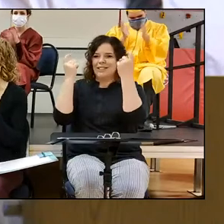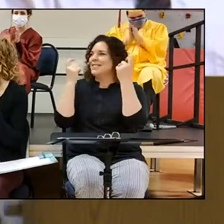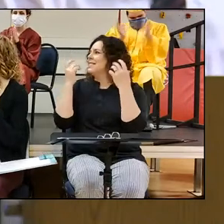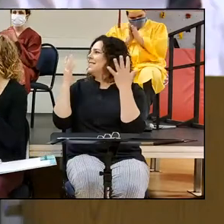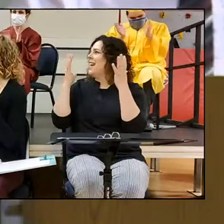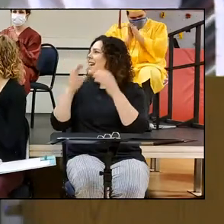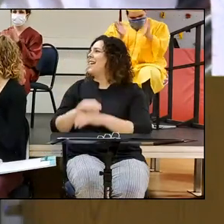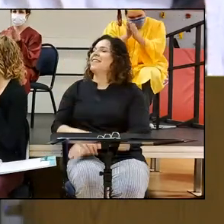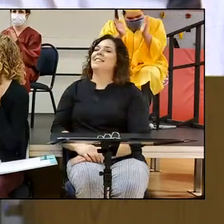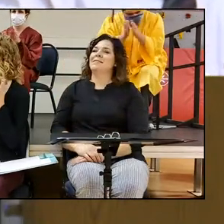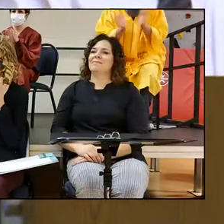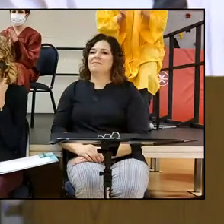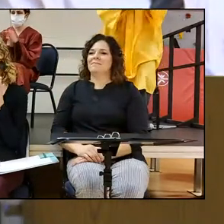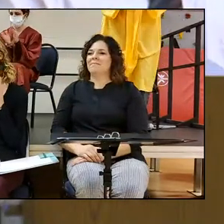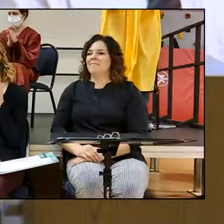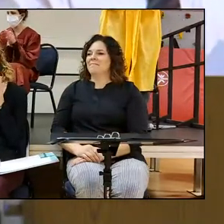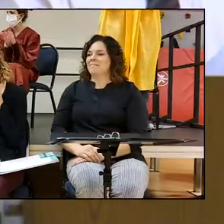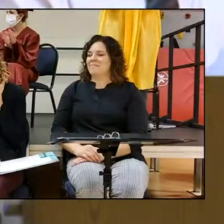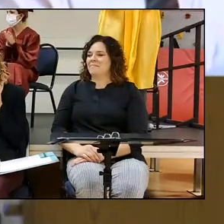Congratulations.